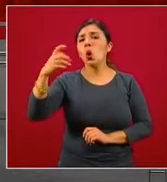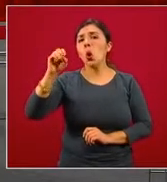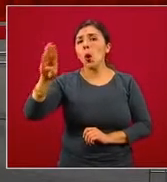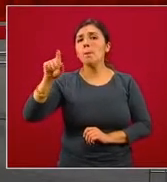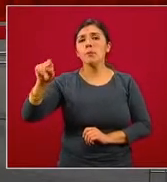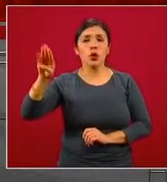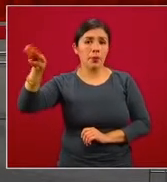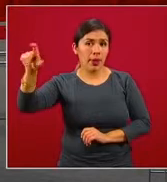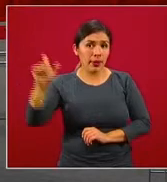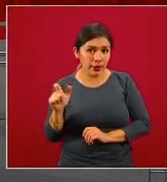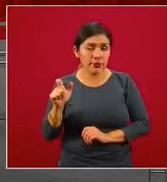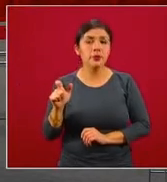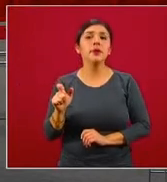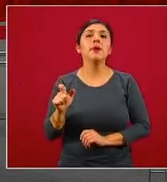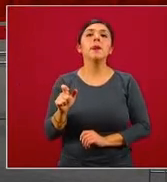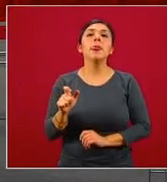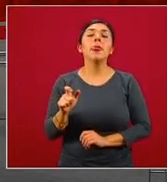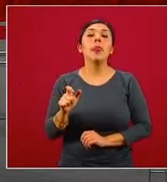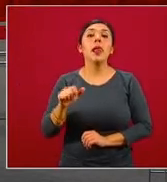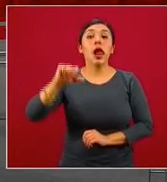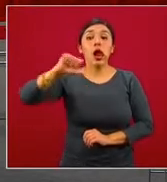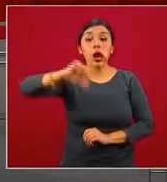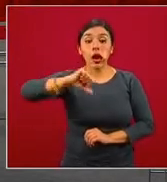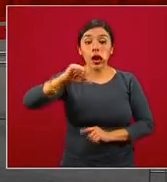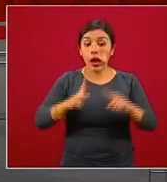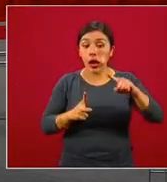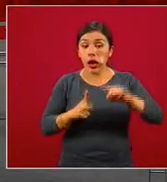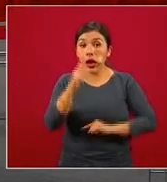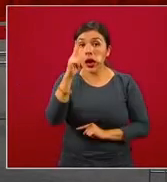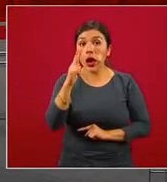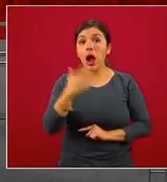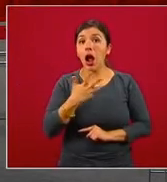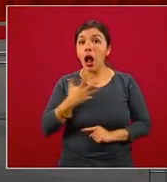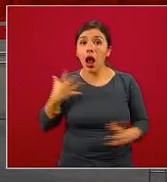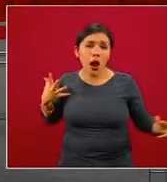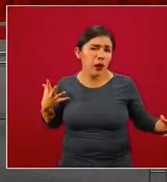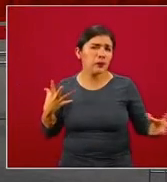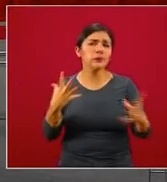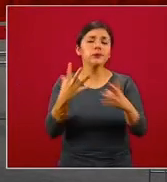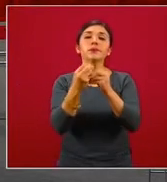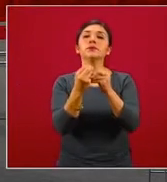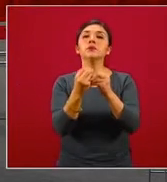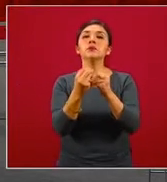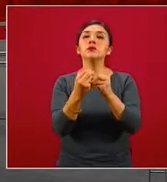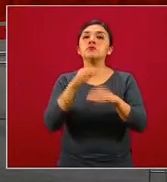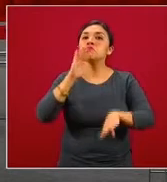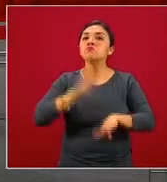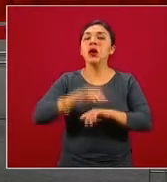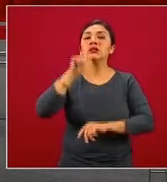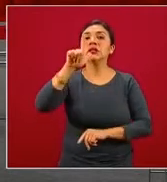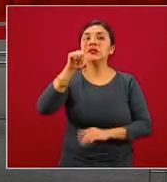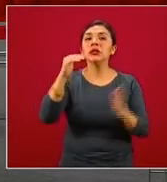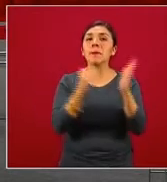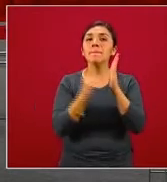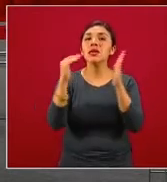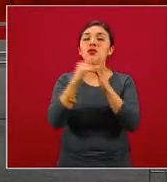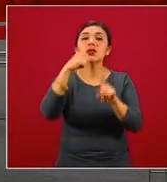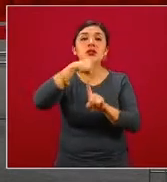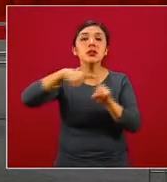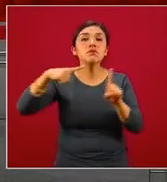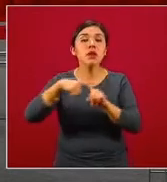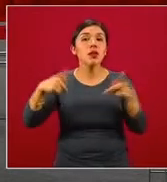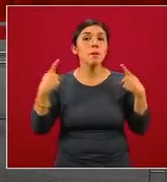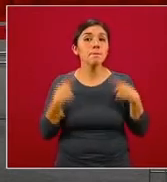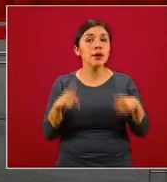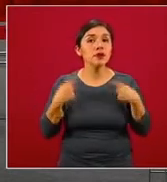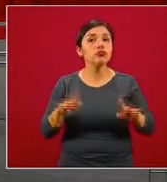www.coronavirus.gov.mx. Al corte www.coronavirus.gov.mx. de hoy tenemos Today, un we have a total de total of más more de than 17 17 and a millones y half medio million de people personas